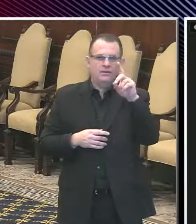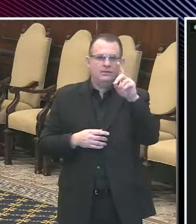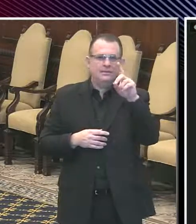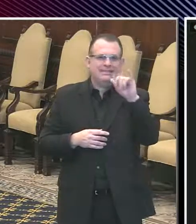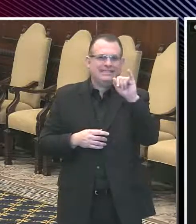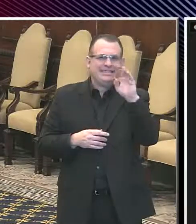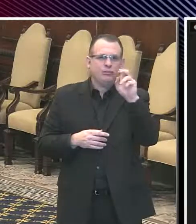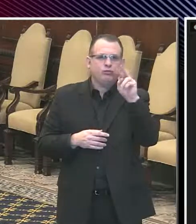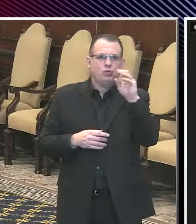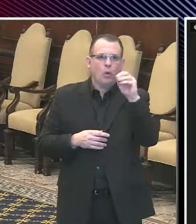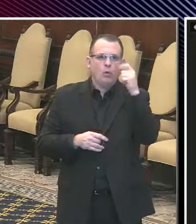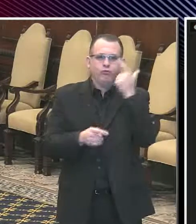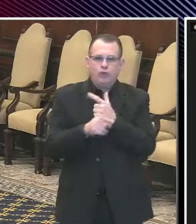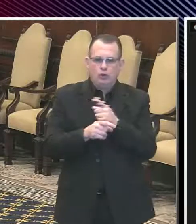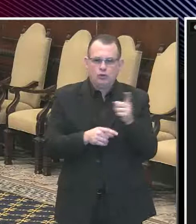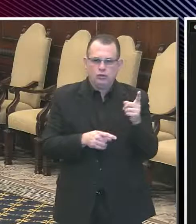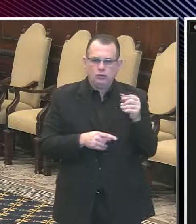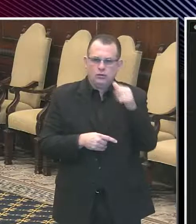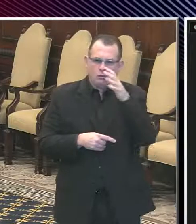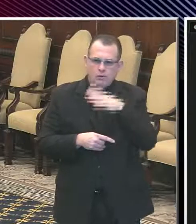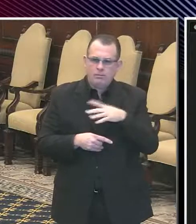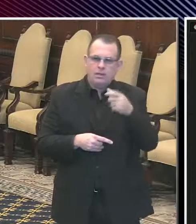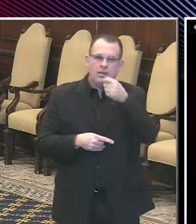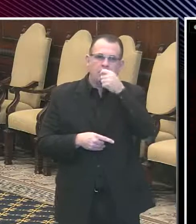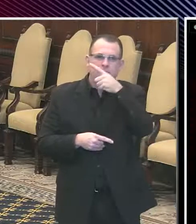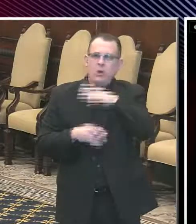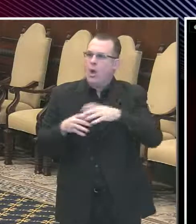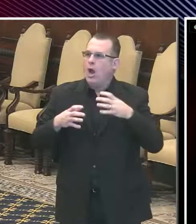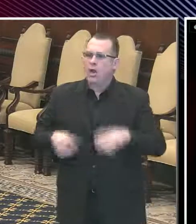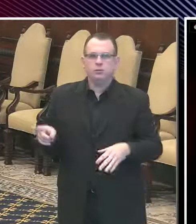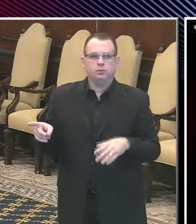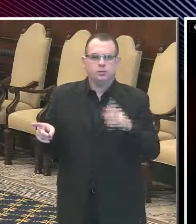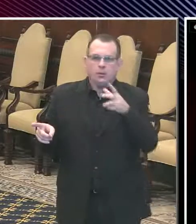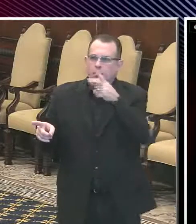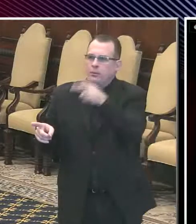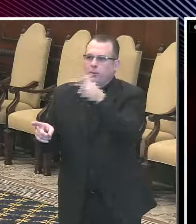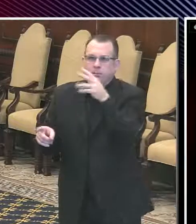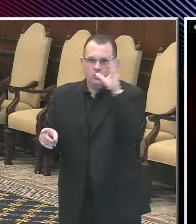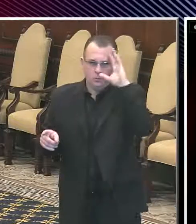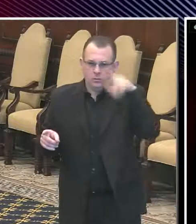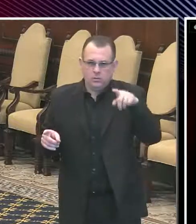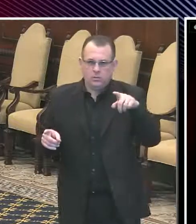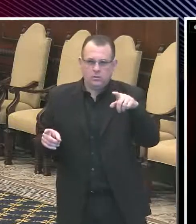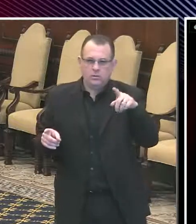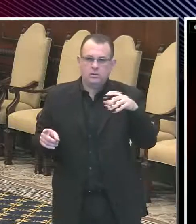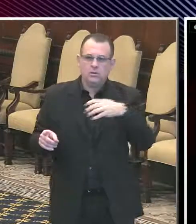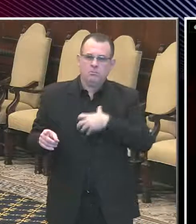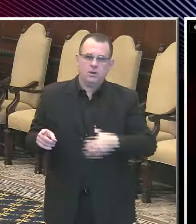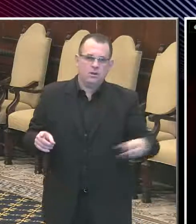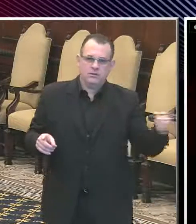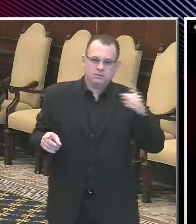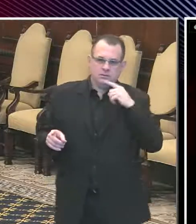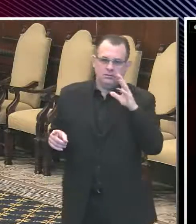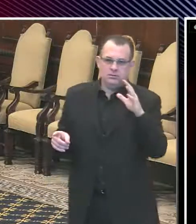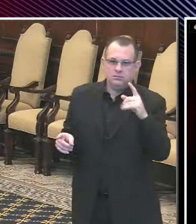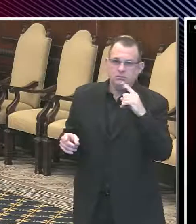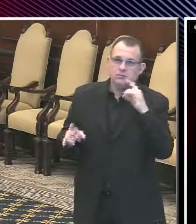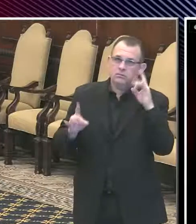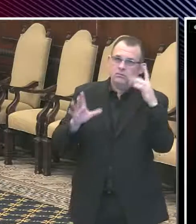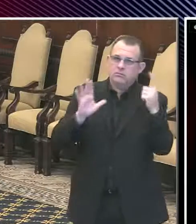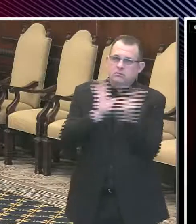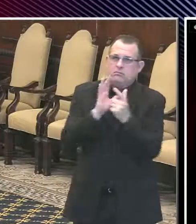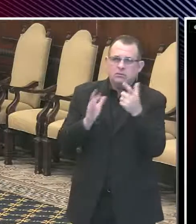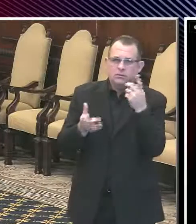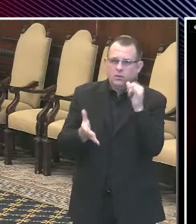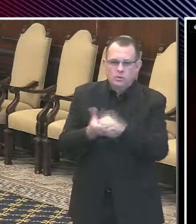of behavior, just your reaction about that case. Well, obviously it's unconscionable and criminal, and we hope the police find